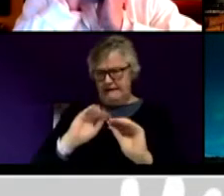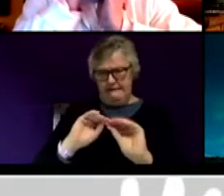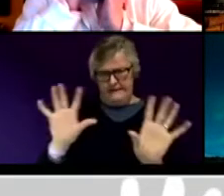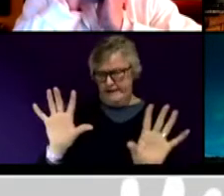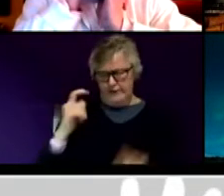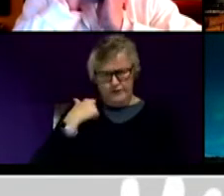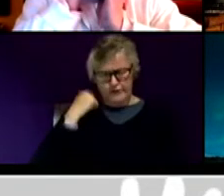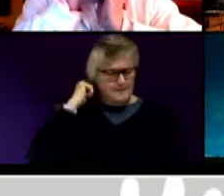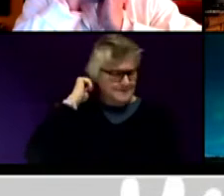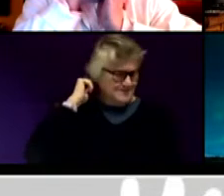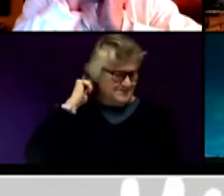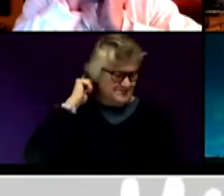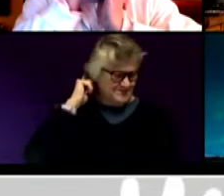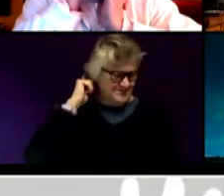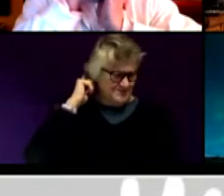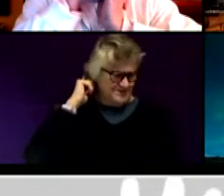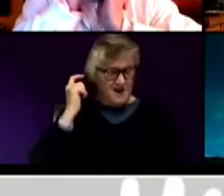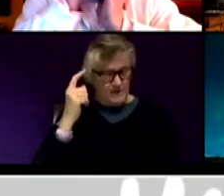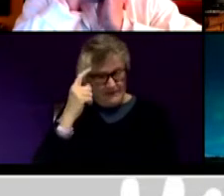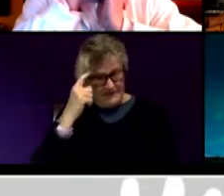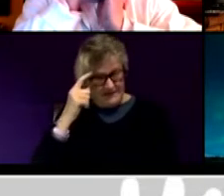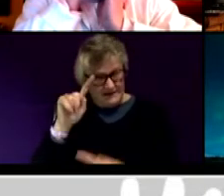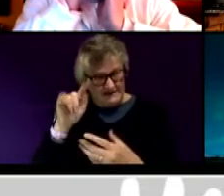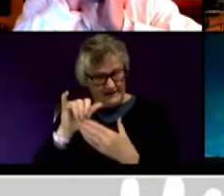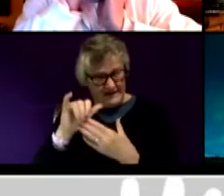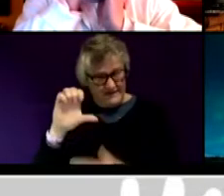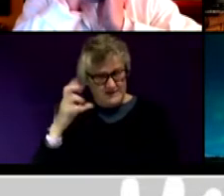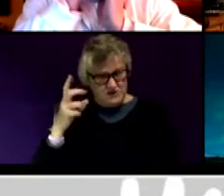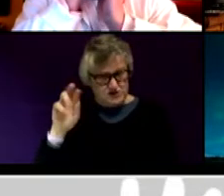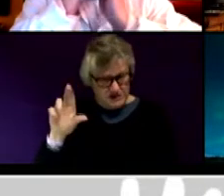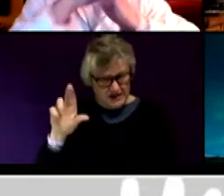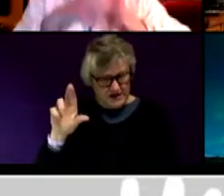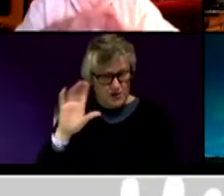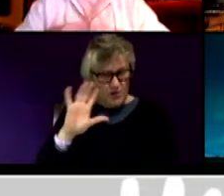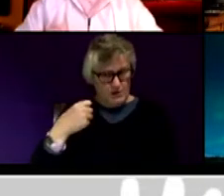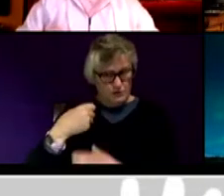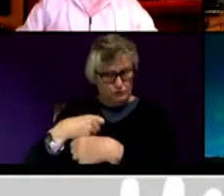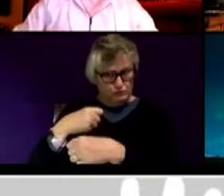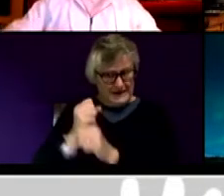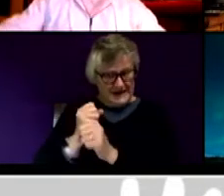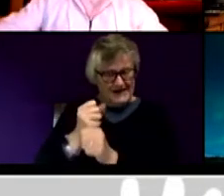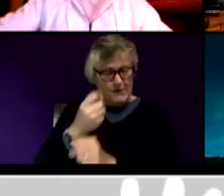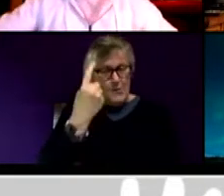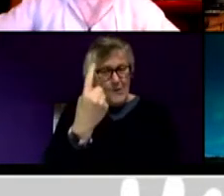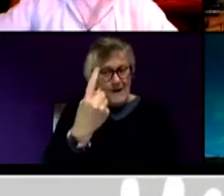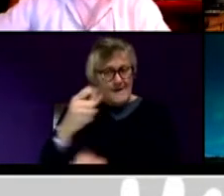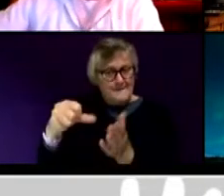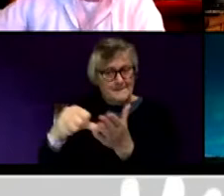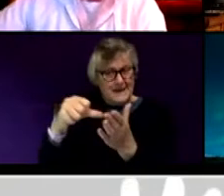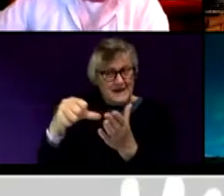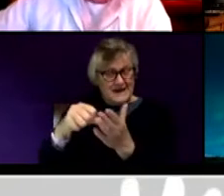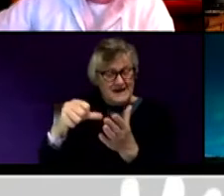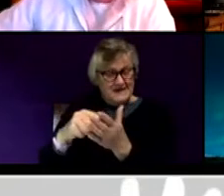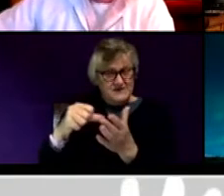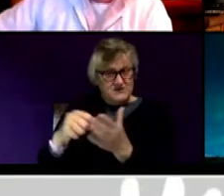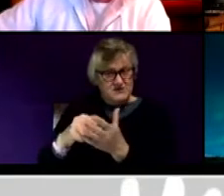Are we thinking that the chairs will create a page of information prior to the meetings? Because